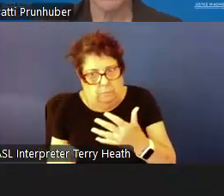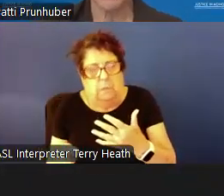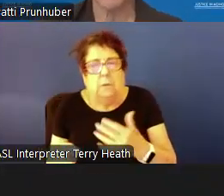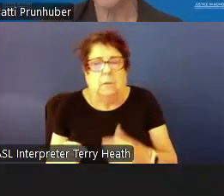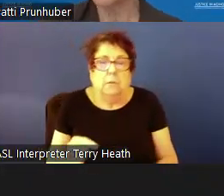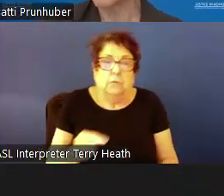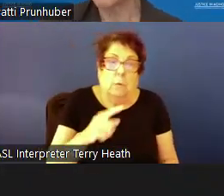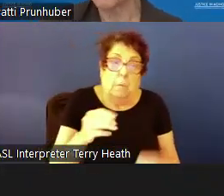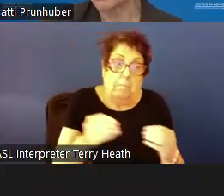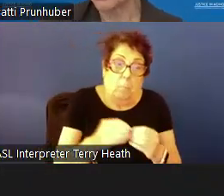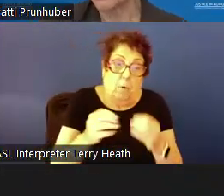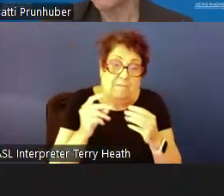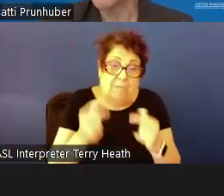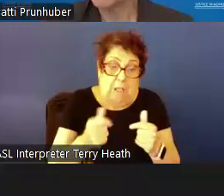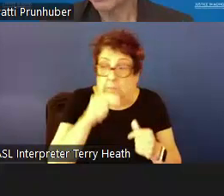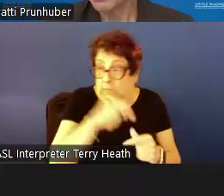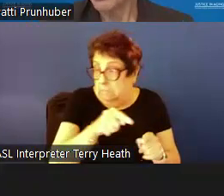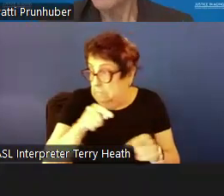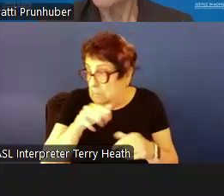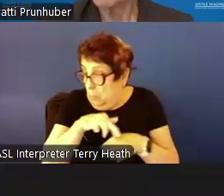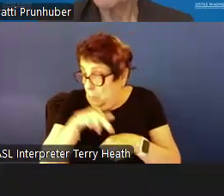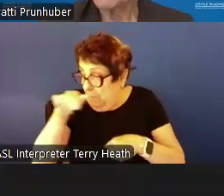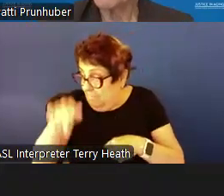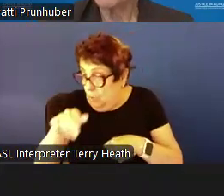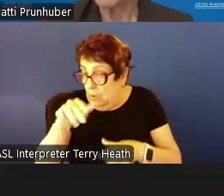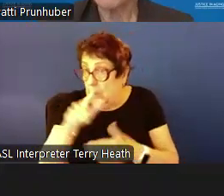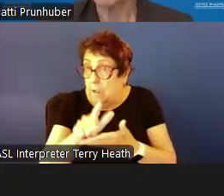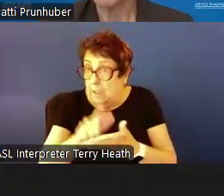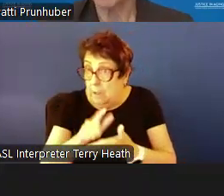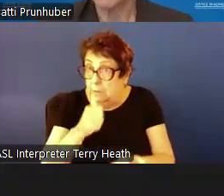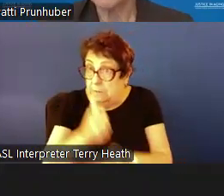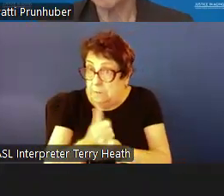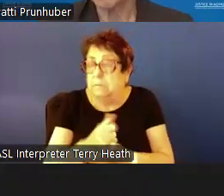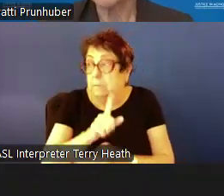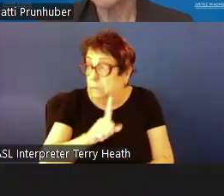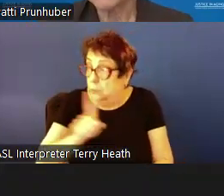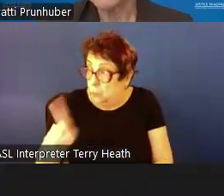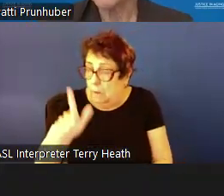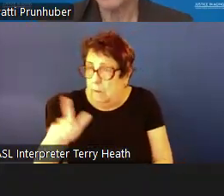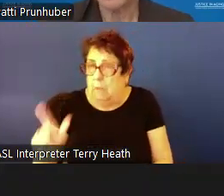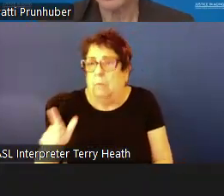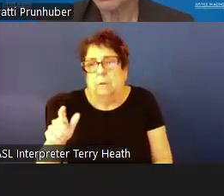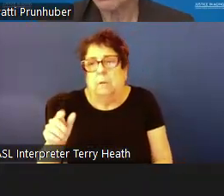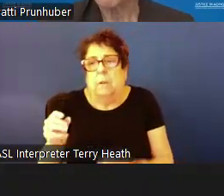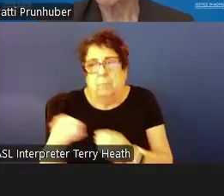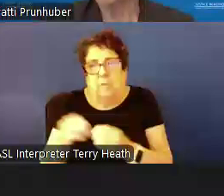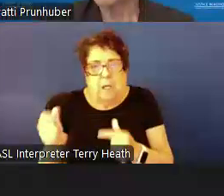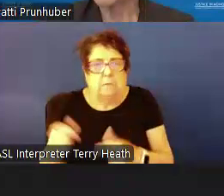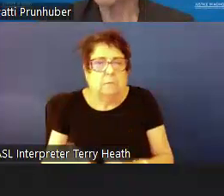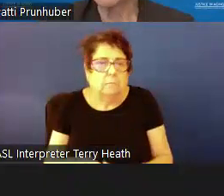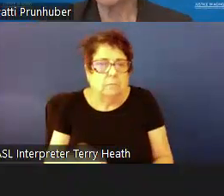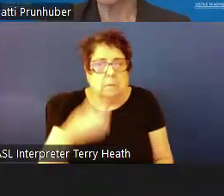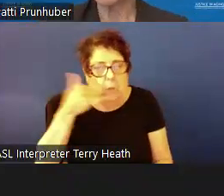these cases to legal assistance. For people who have hoarding or cleaning issues,